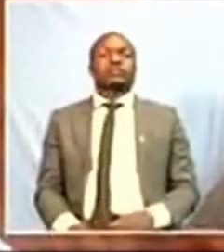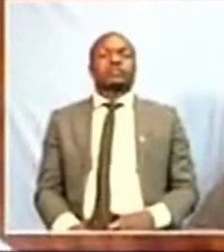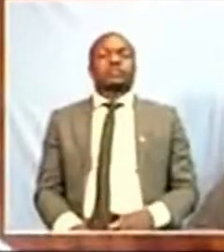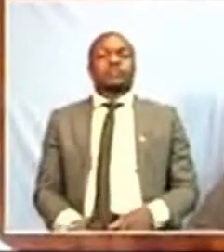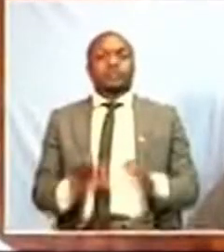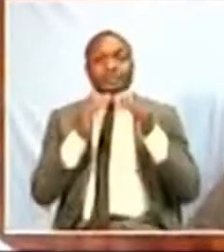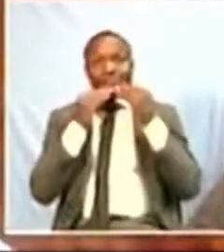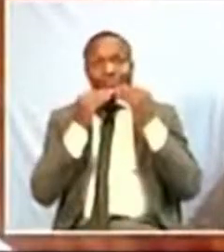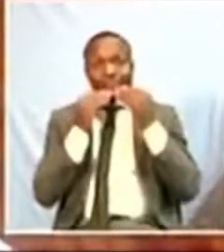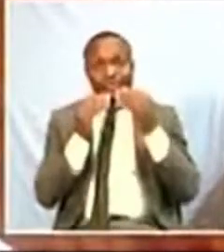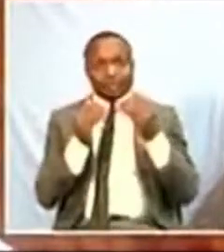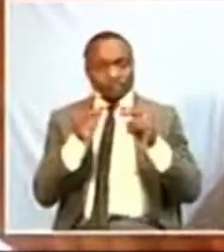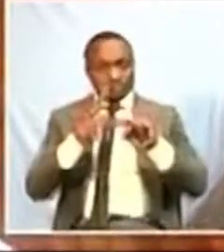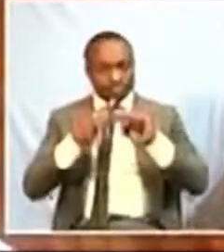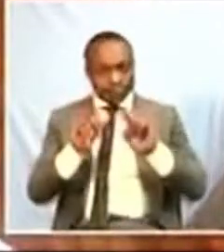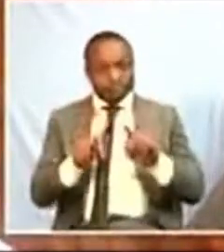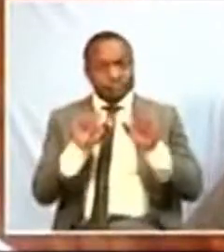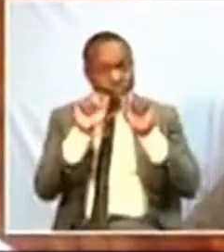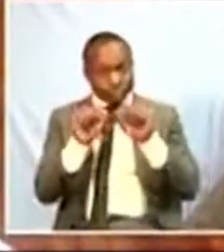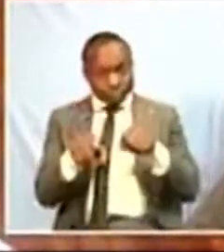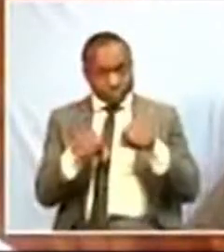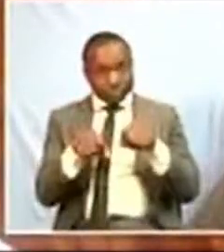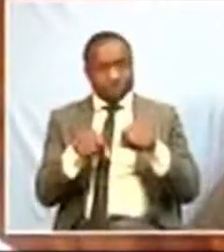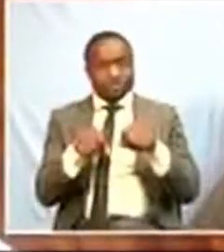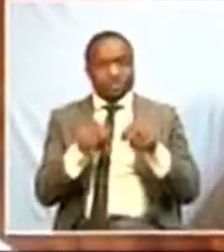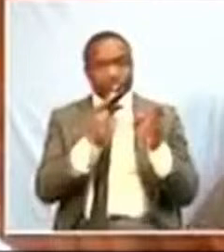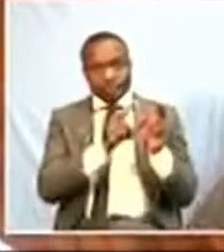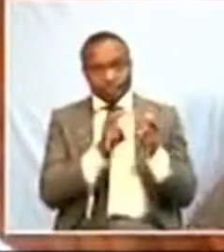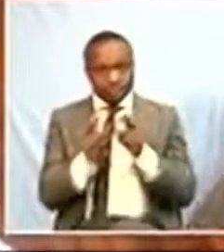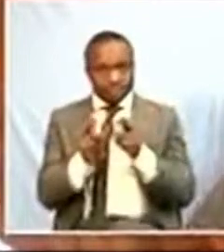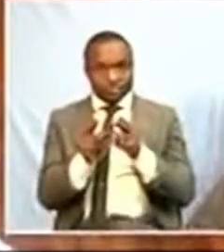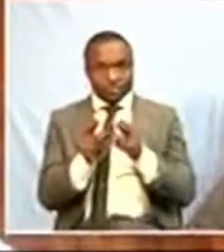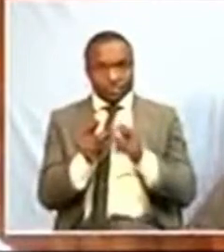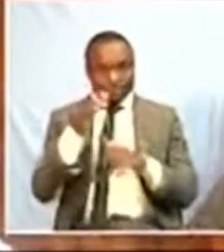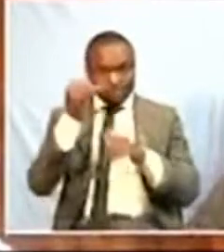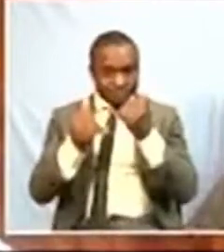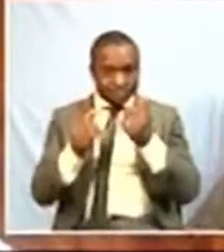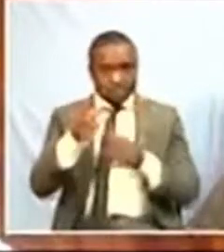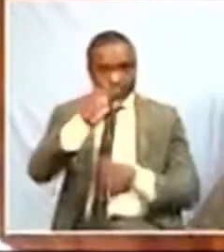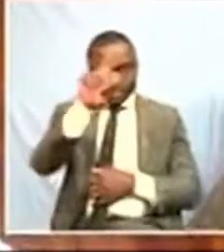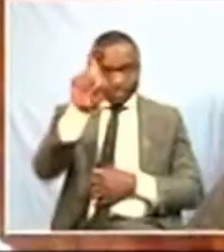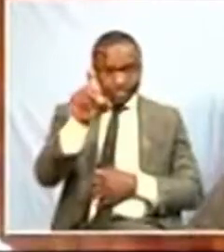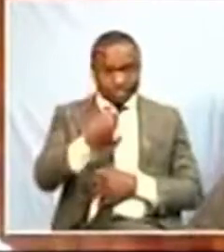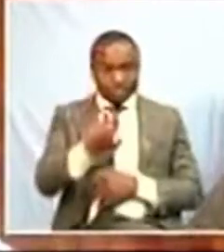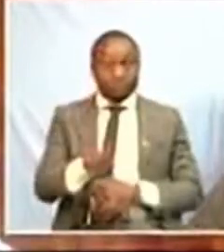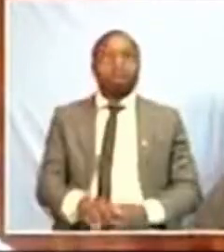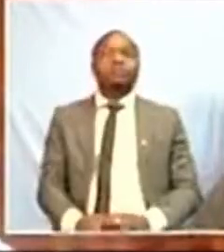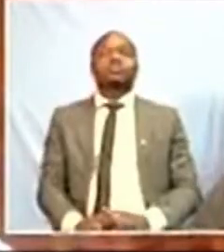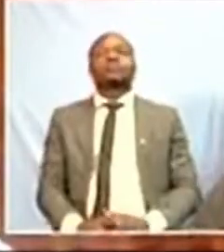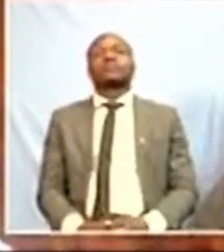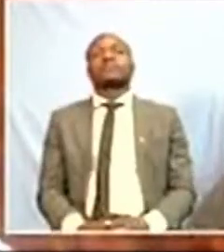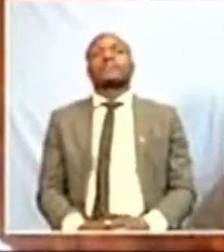you so much, Chair. May I begin maybe by answering the last question?